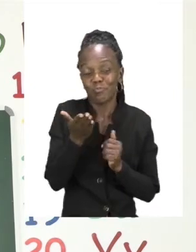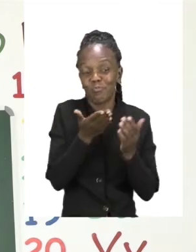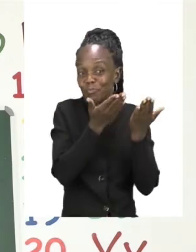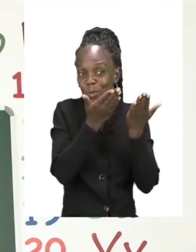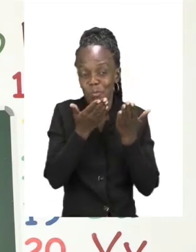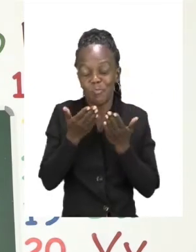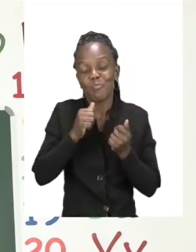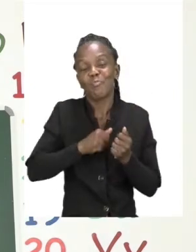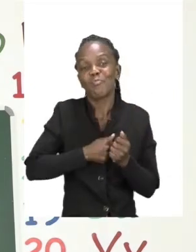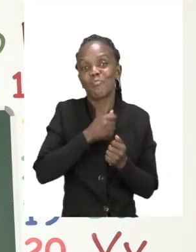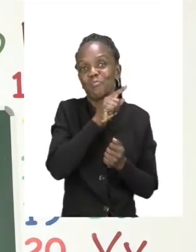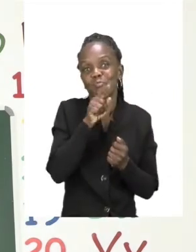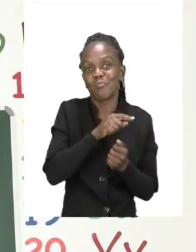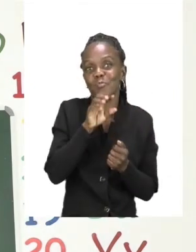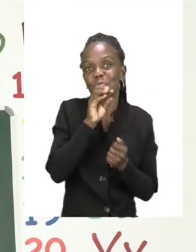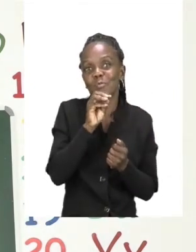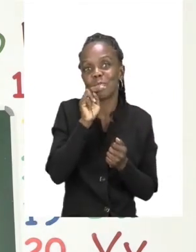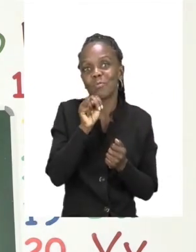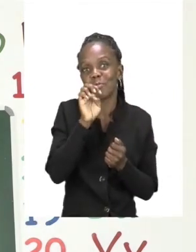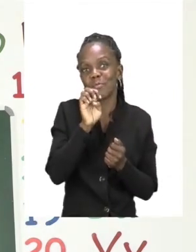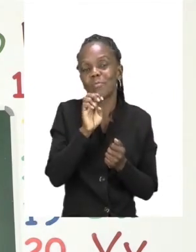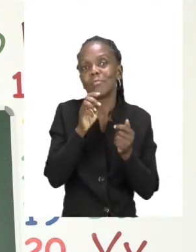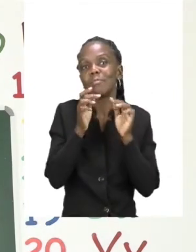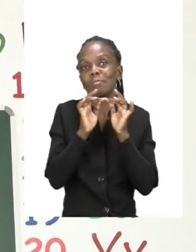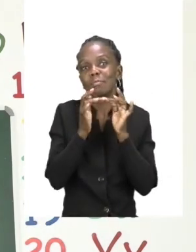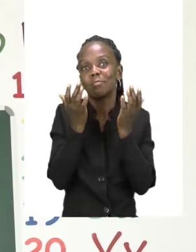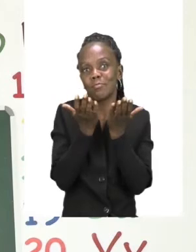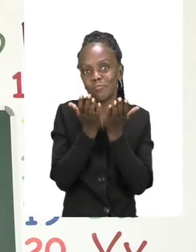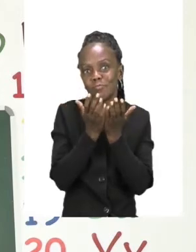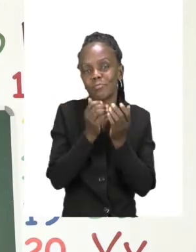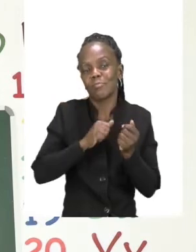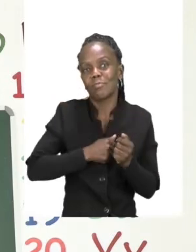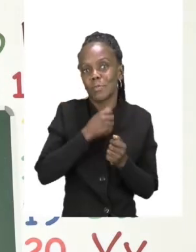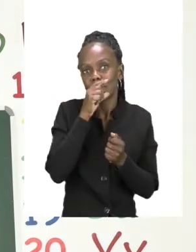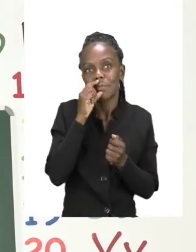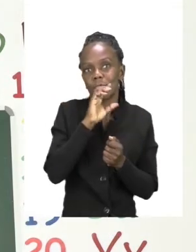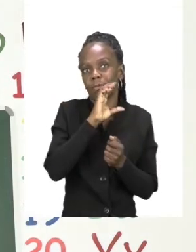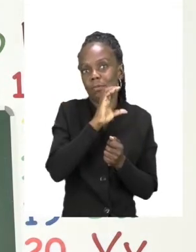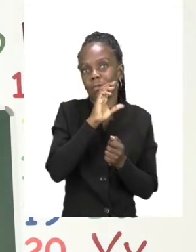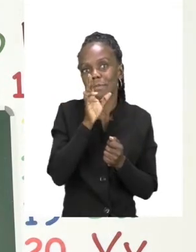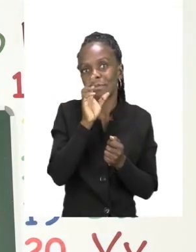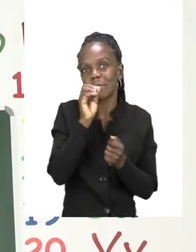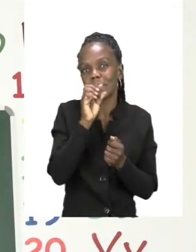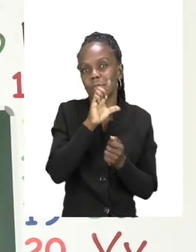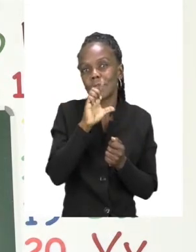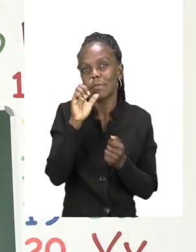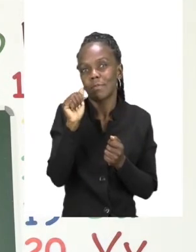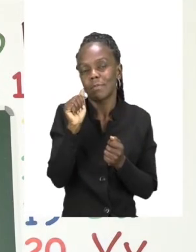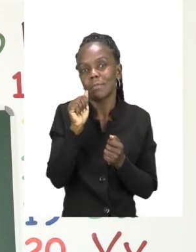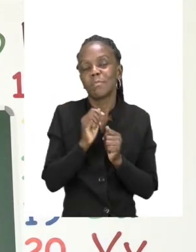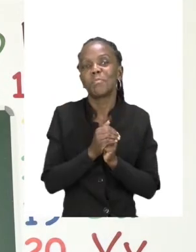Welcome to My Zone Online School. My name is Teacher Mutsa, and thank you so much for joining